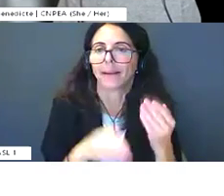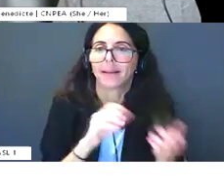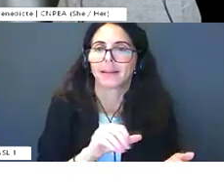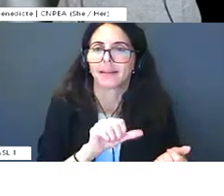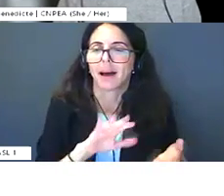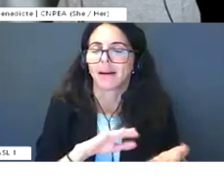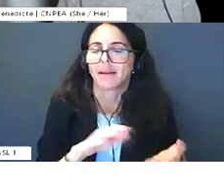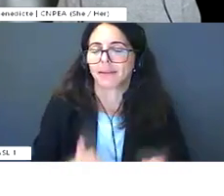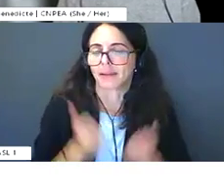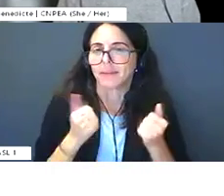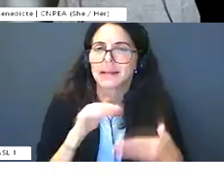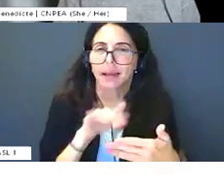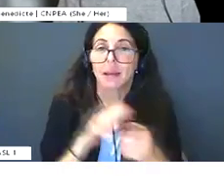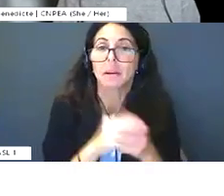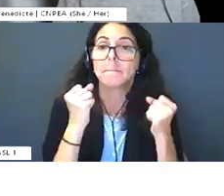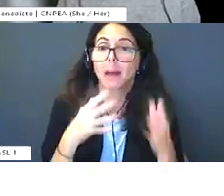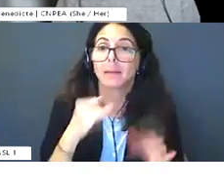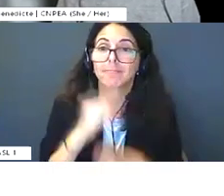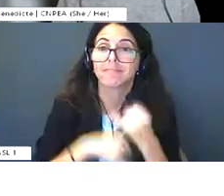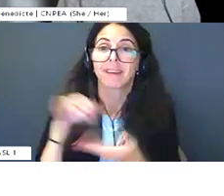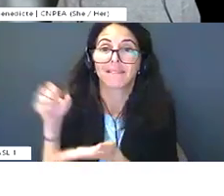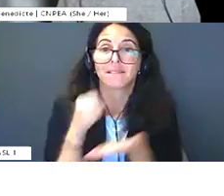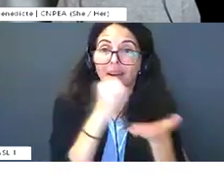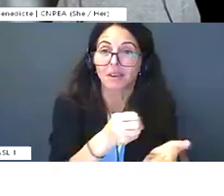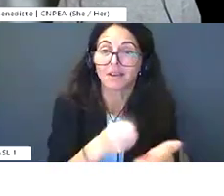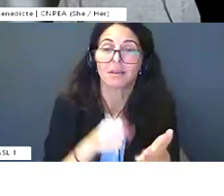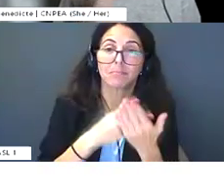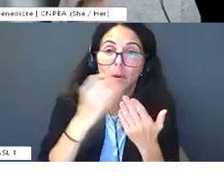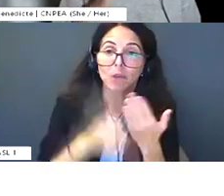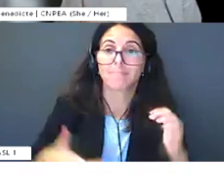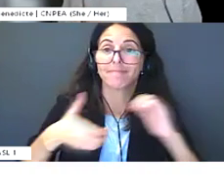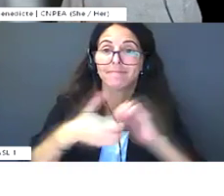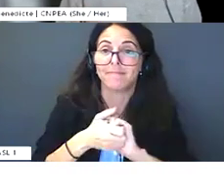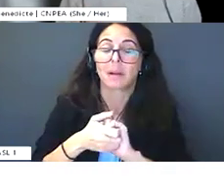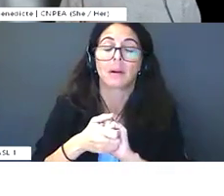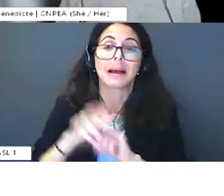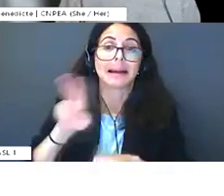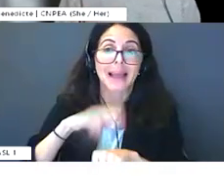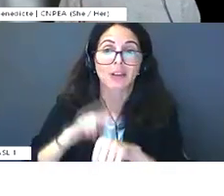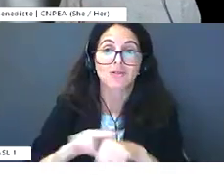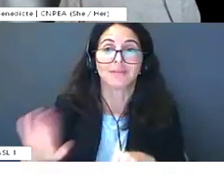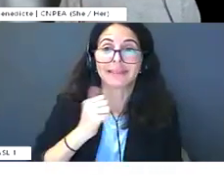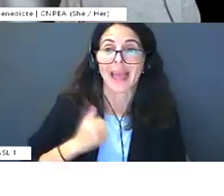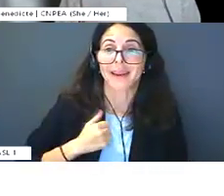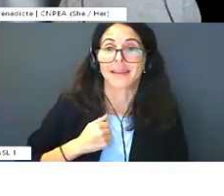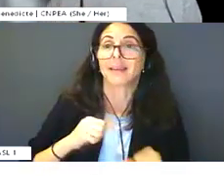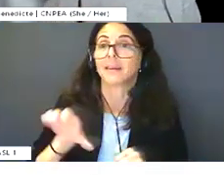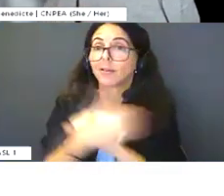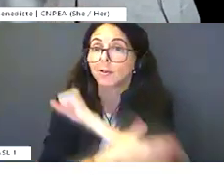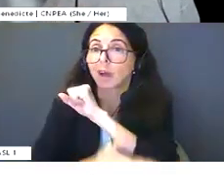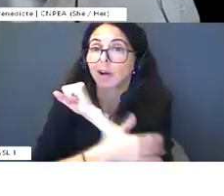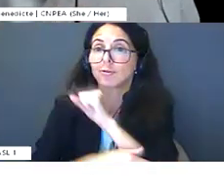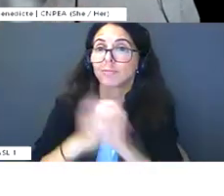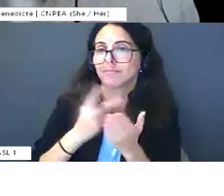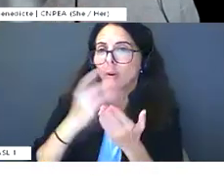Rogers has various national funded research projects and collaborated with both national and international research initiatives, and